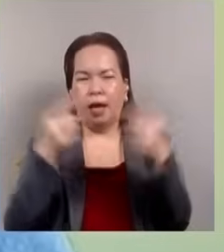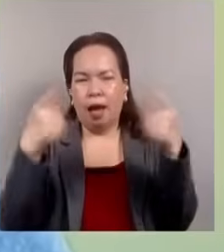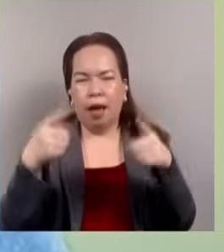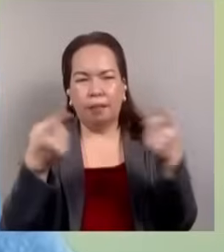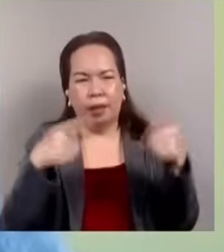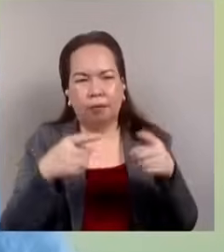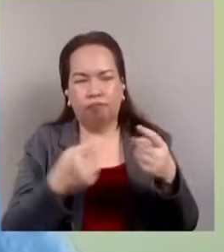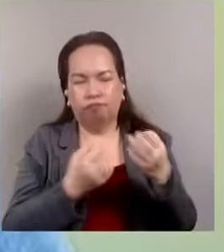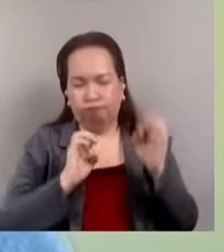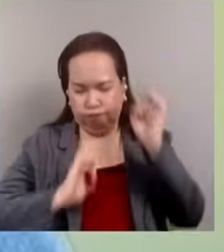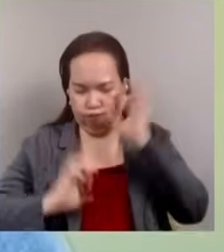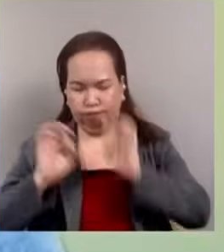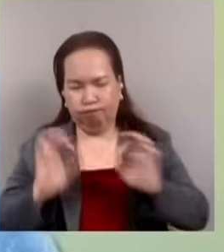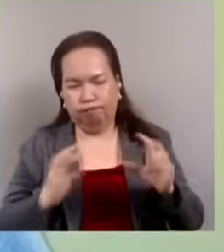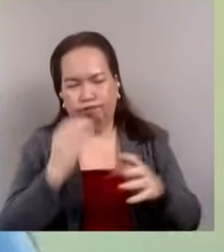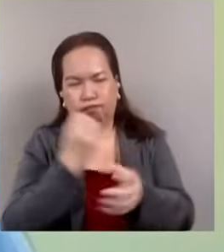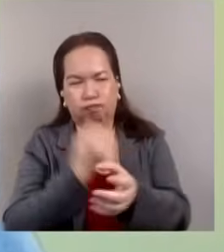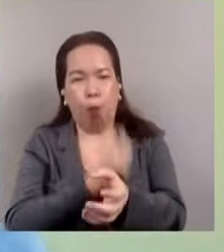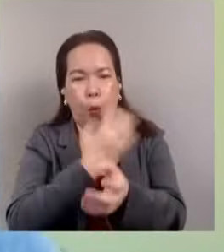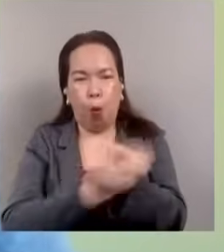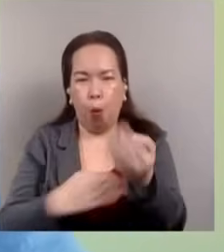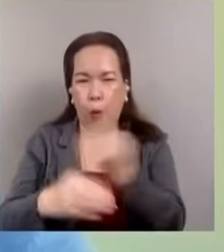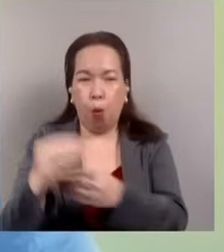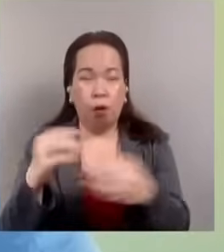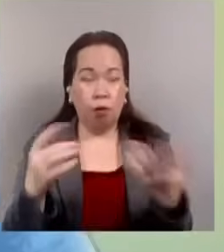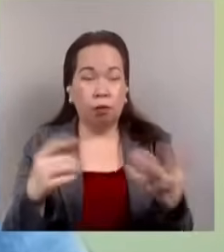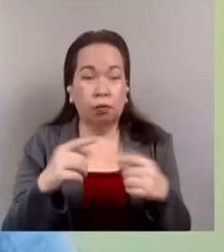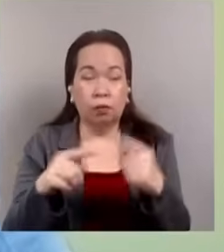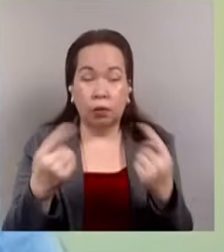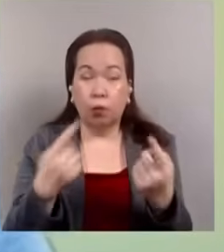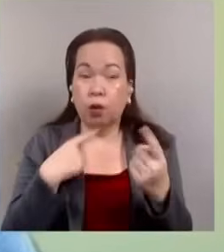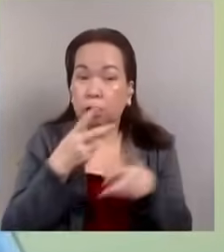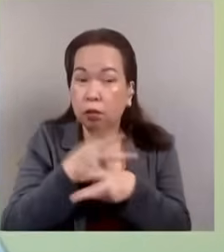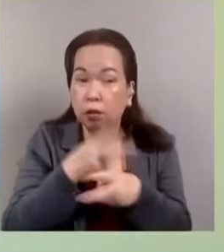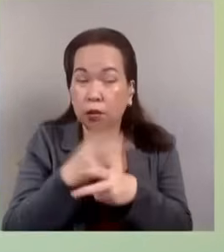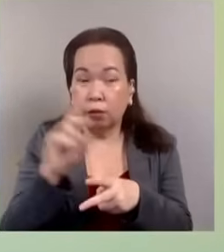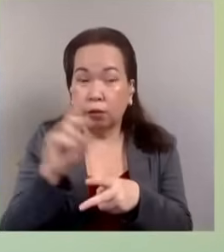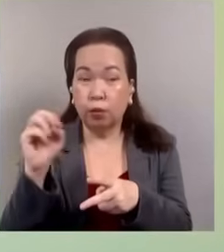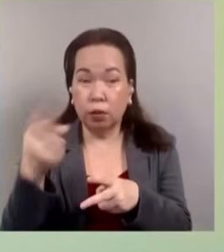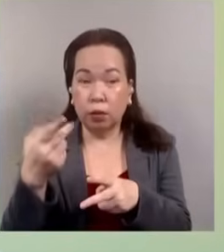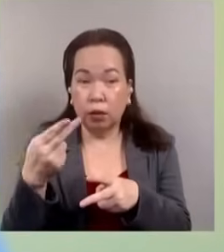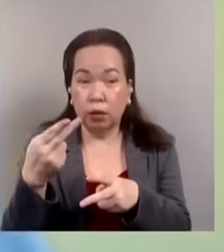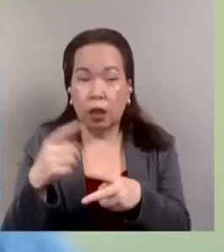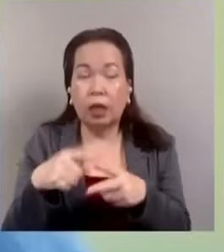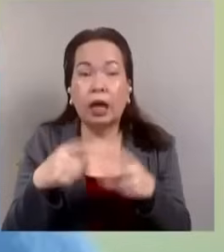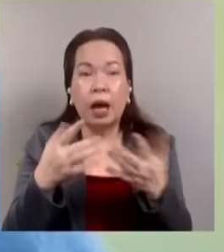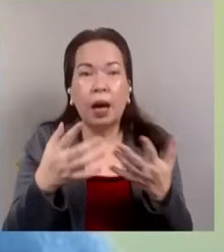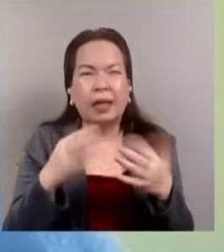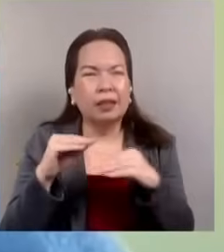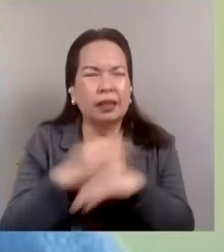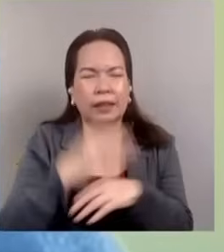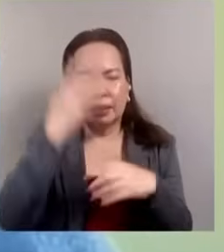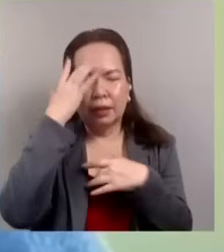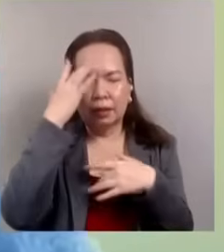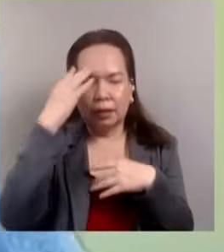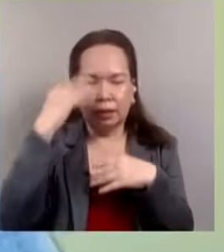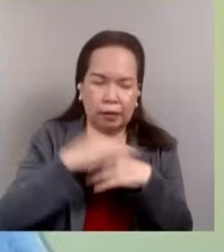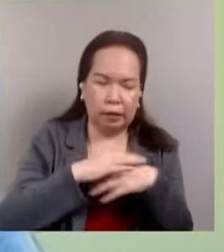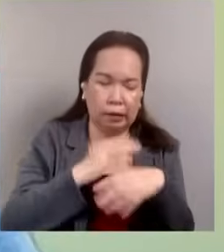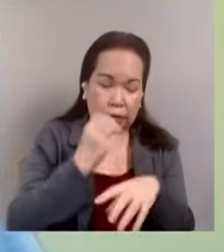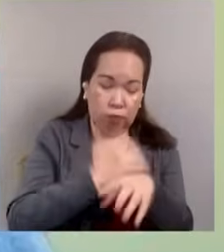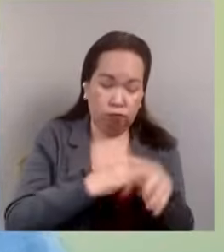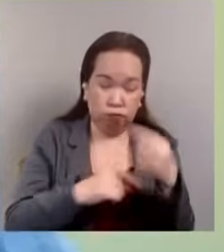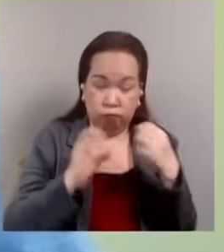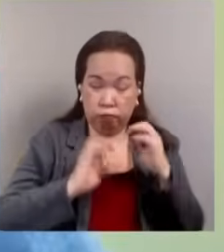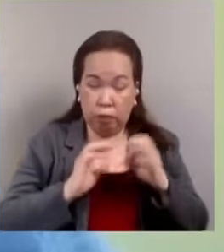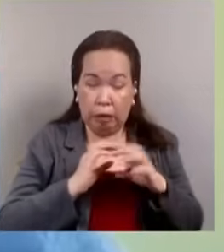Ngayon naman, ang babantayan ng Department of Health ay yung cases ng tetanus. So paalala natin sa lahat ng mga na-injure,